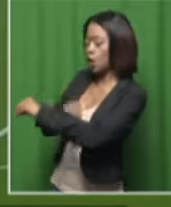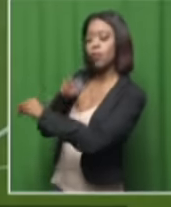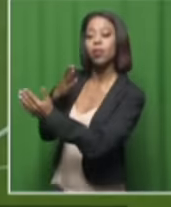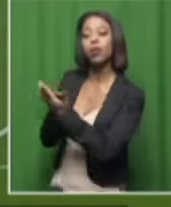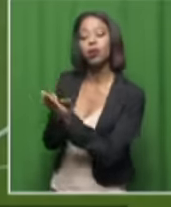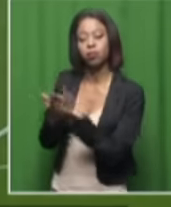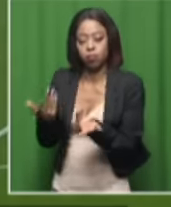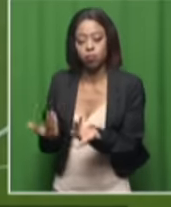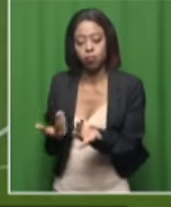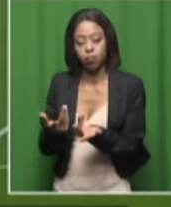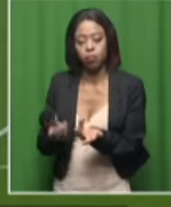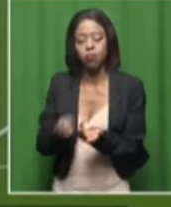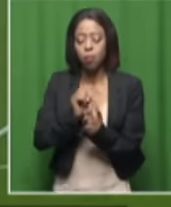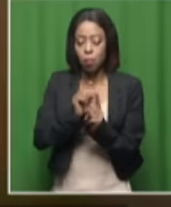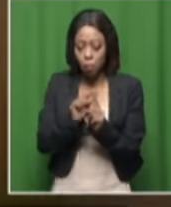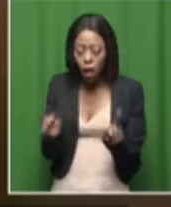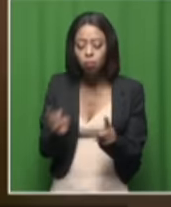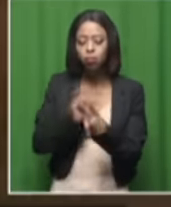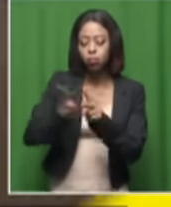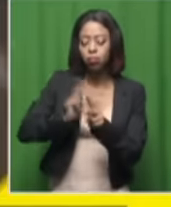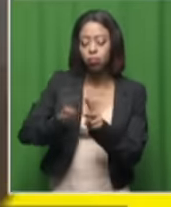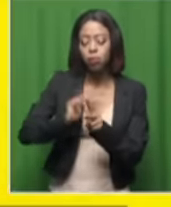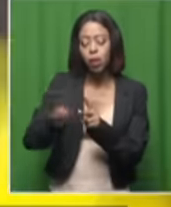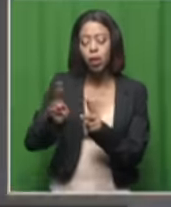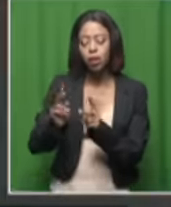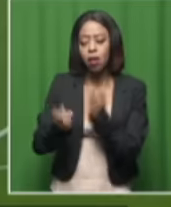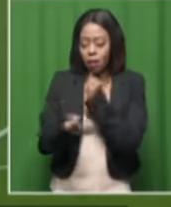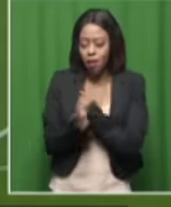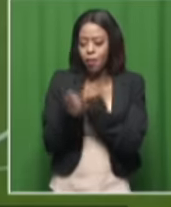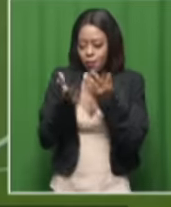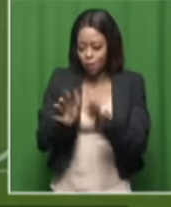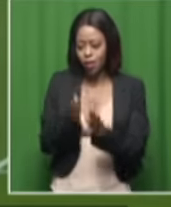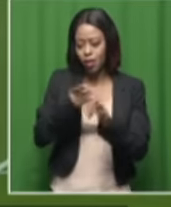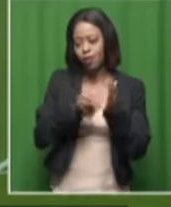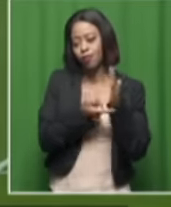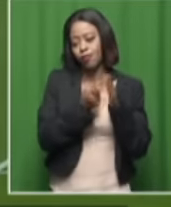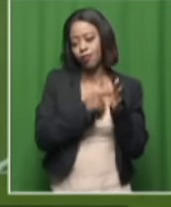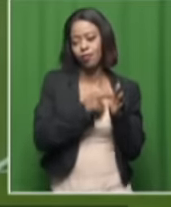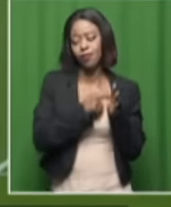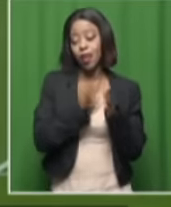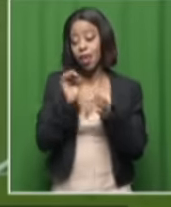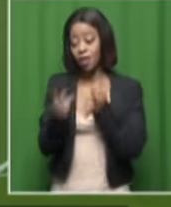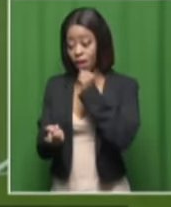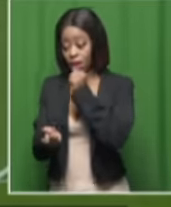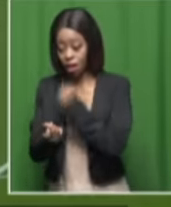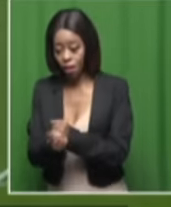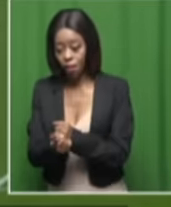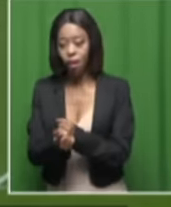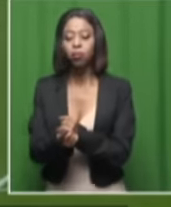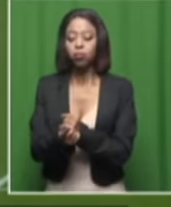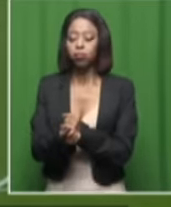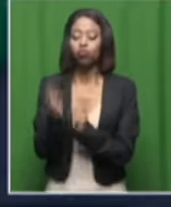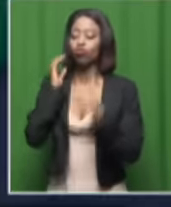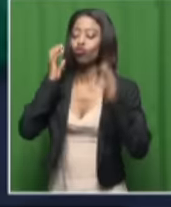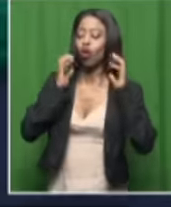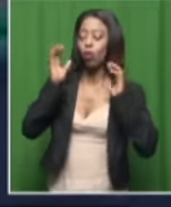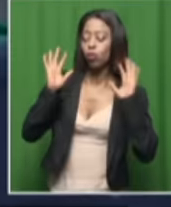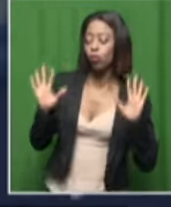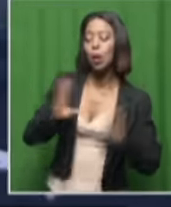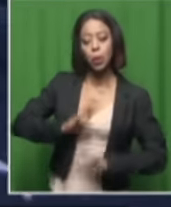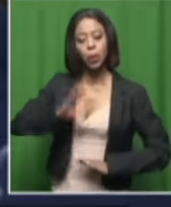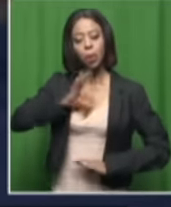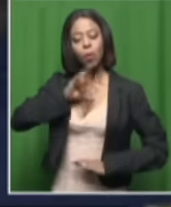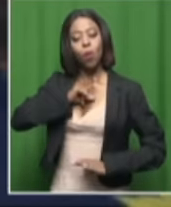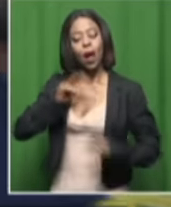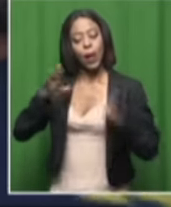day. But the preparations were done during the week, so when that time comes, there's no confusion, and the confidence is there that we've